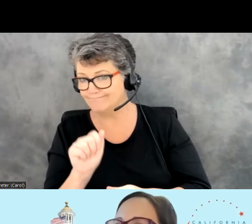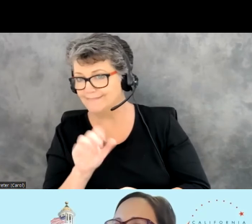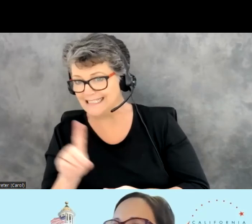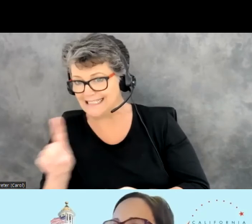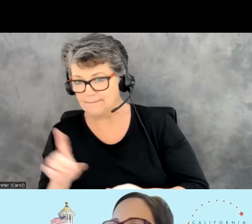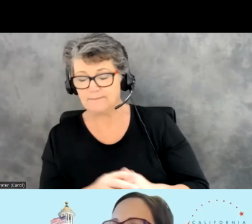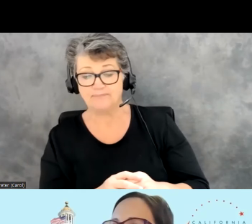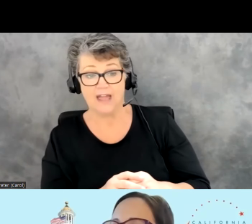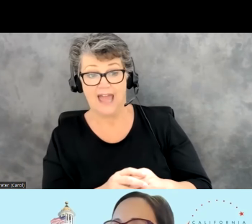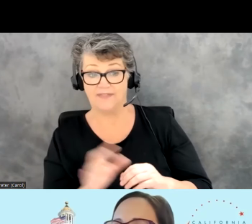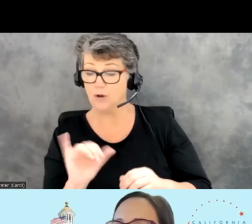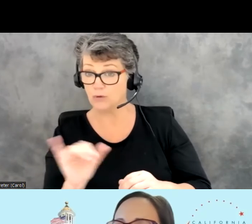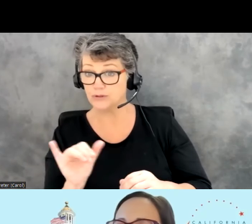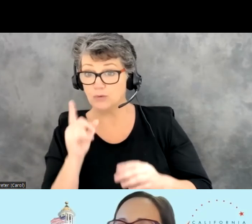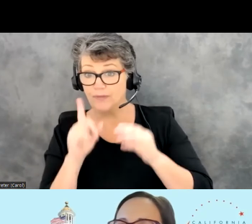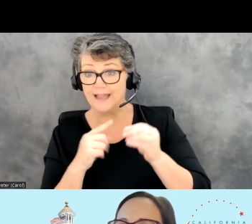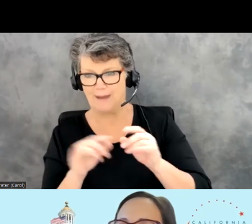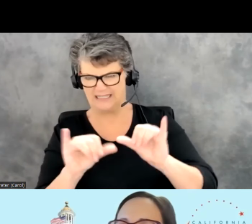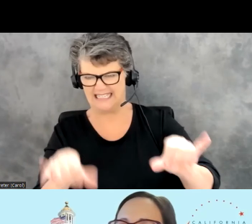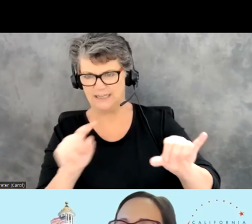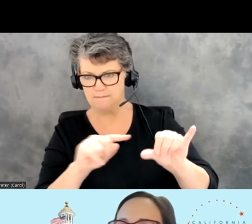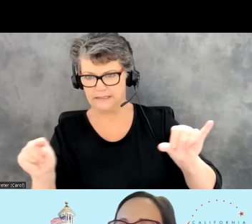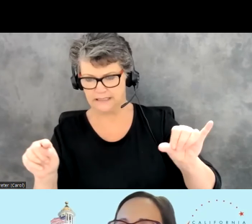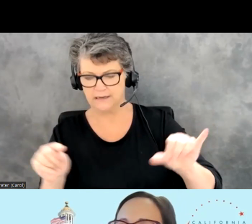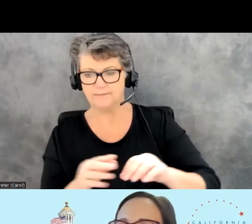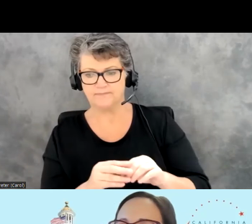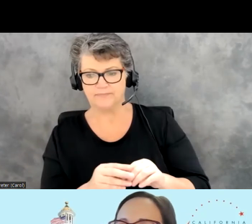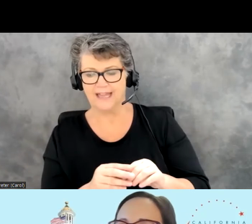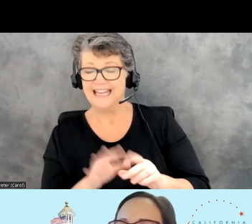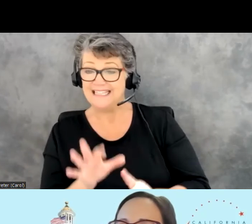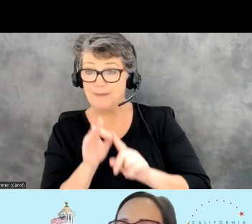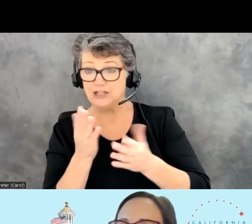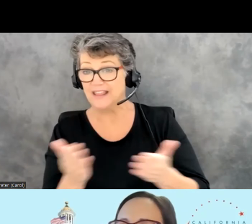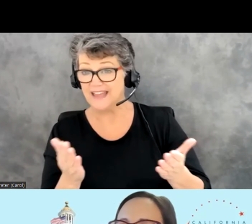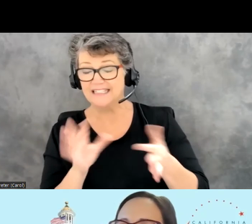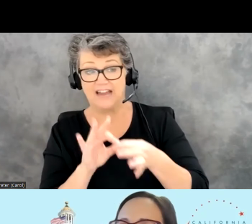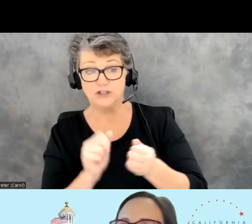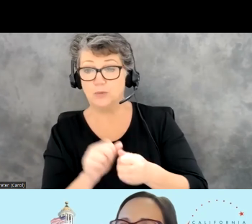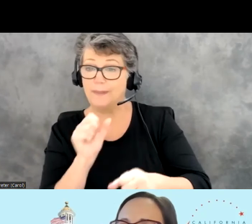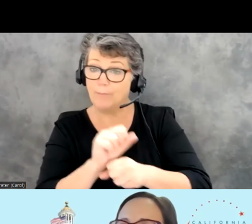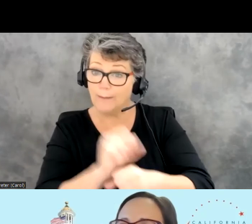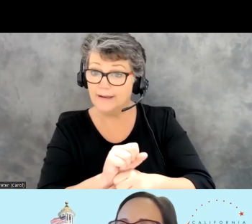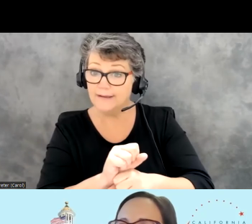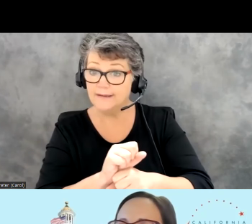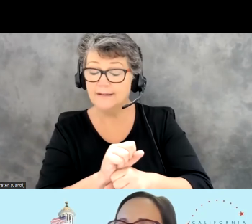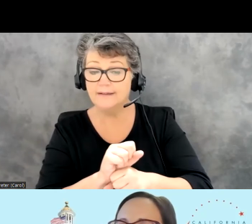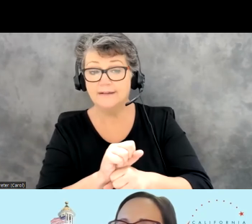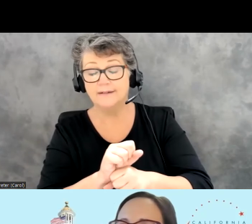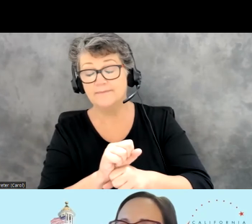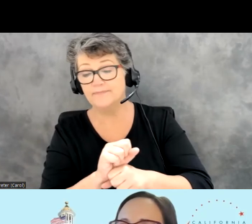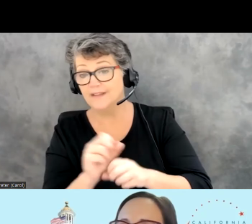And certainly when we're thinking about systems, we're thinking about especially things having to do with employment, having to